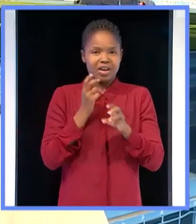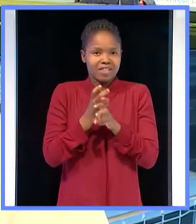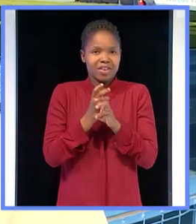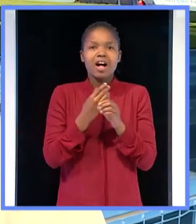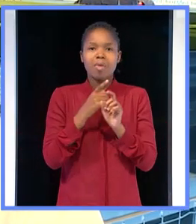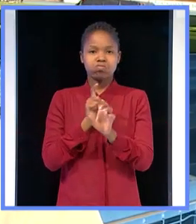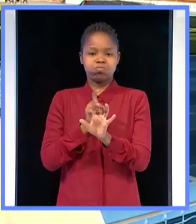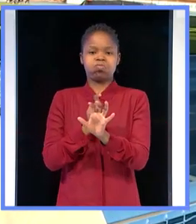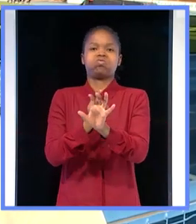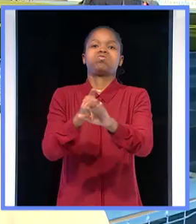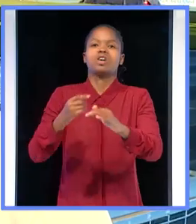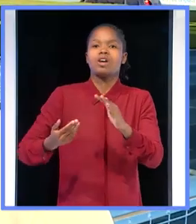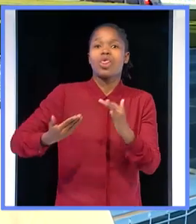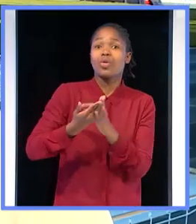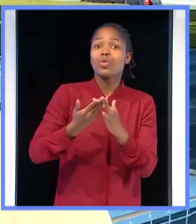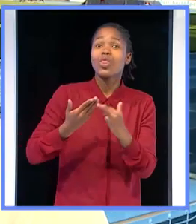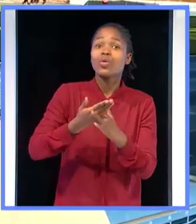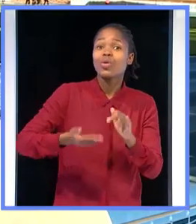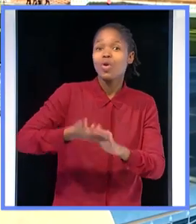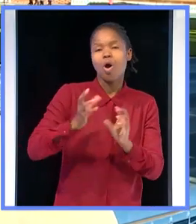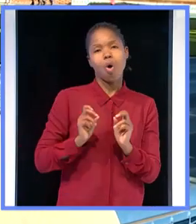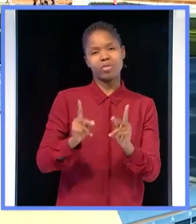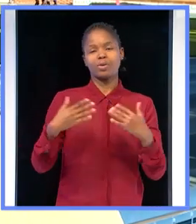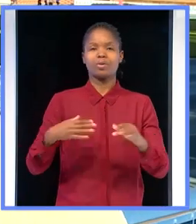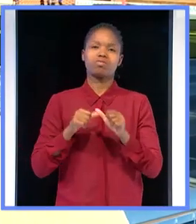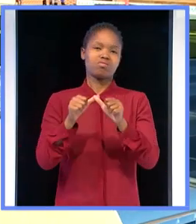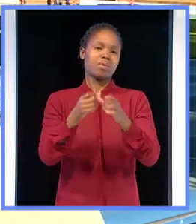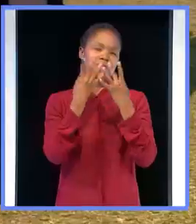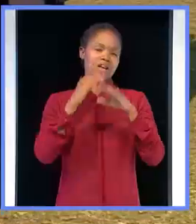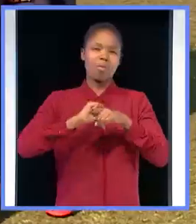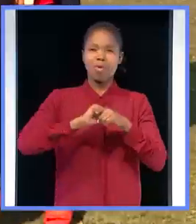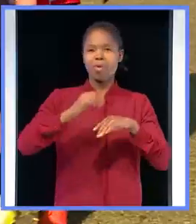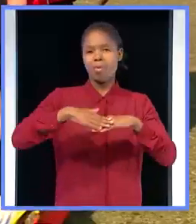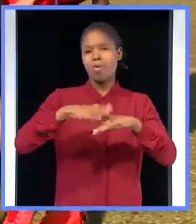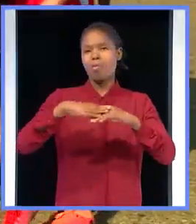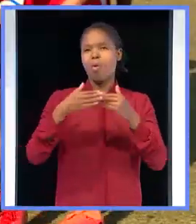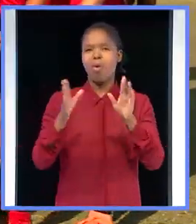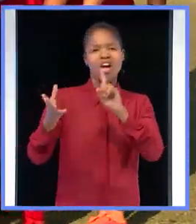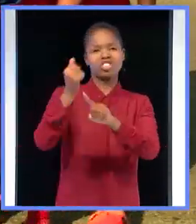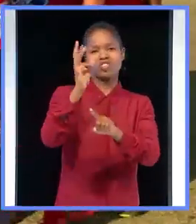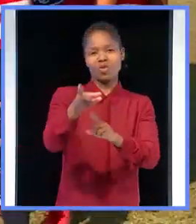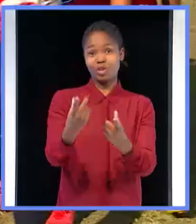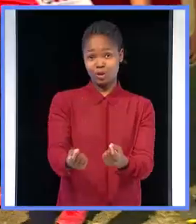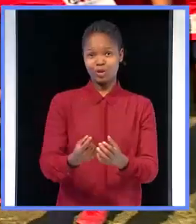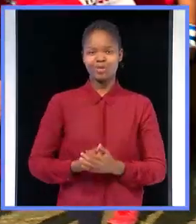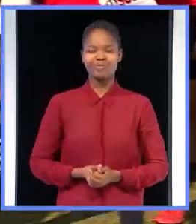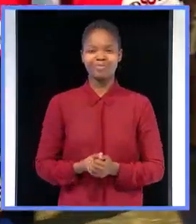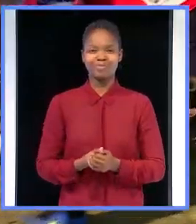stoot, jy weet, hou aan daai deure oop skop. Hulle gaan oopmaak met jou. JP!